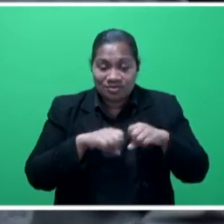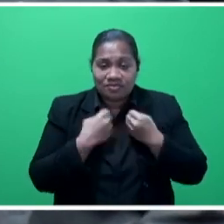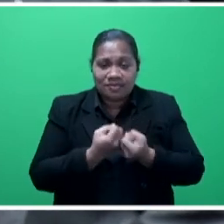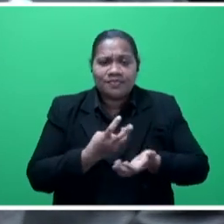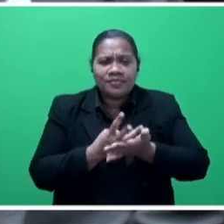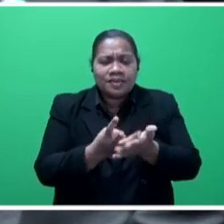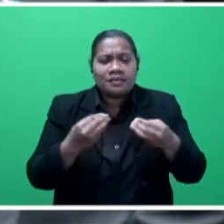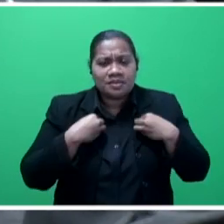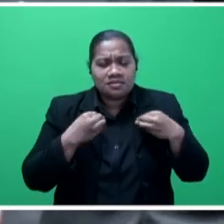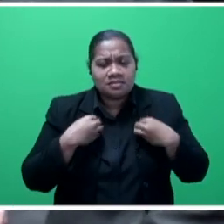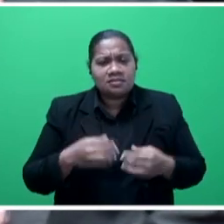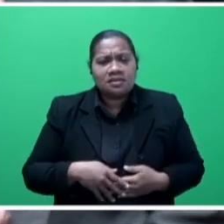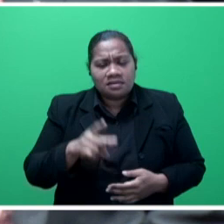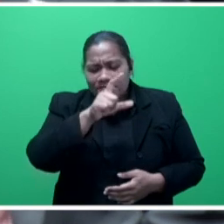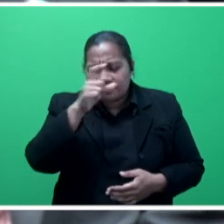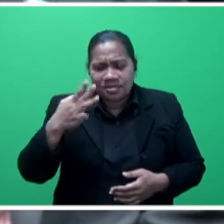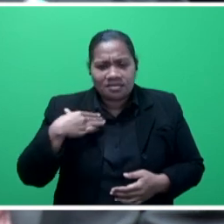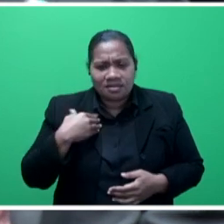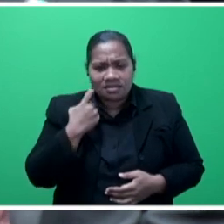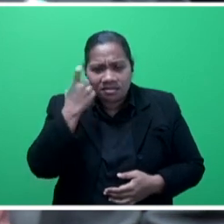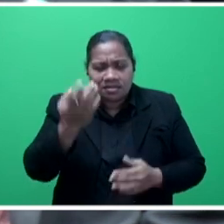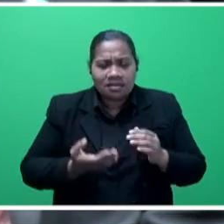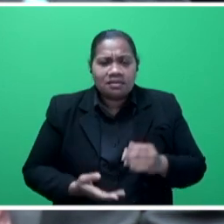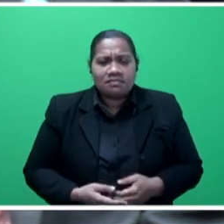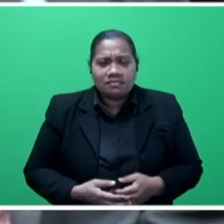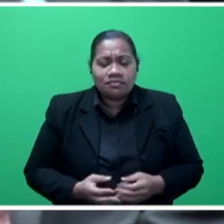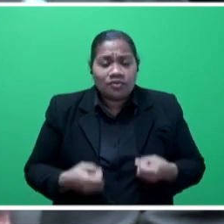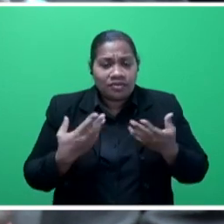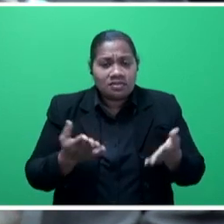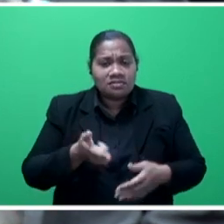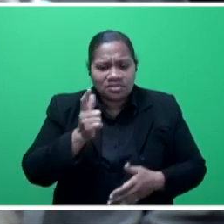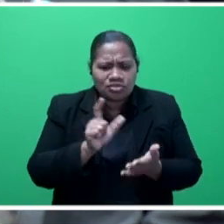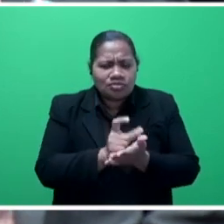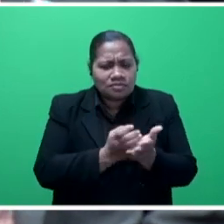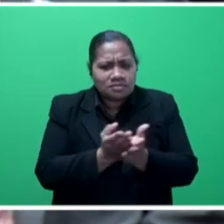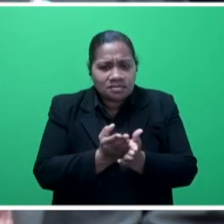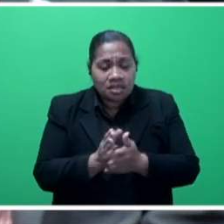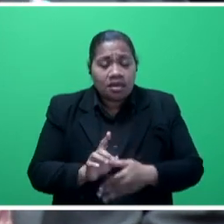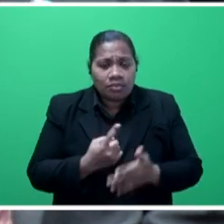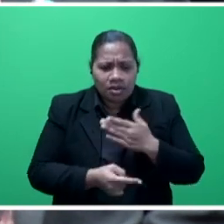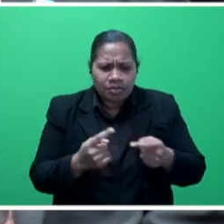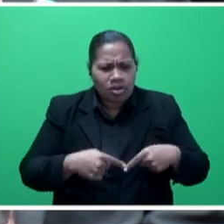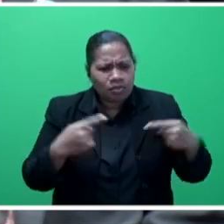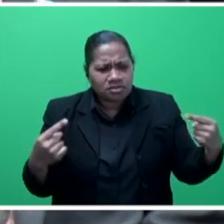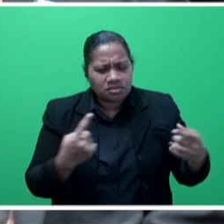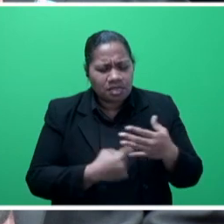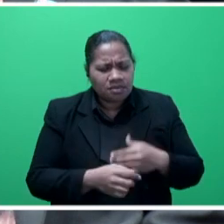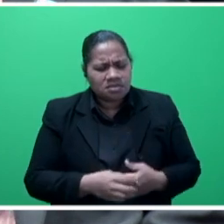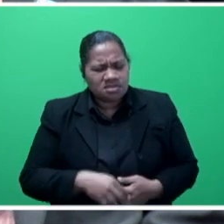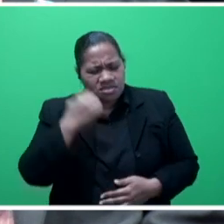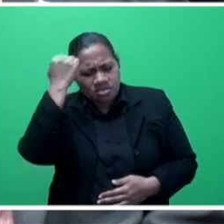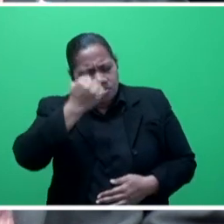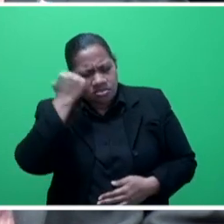providers, teachers, civil servants and so on, the opposition looks more stressed and desperate than ever.